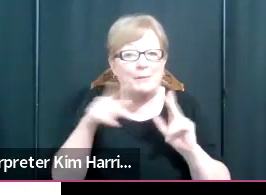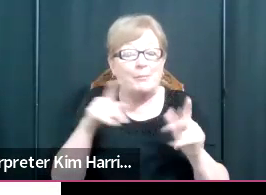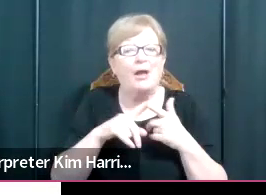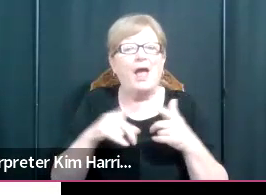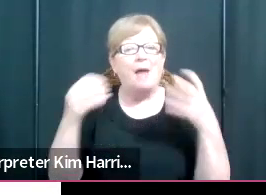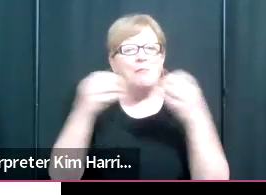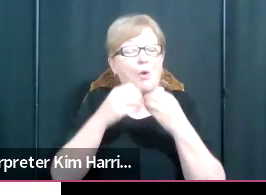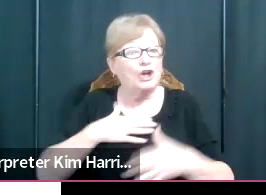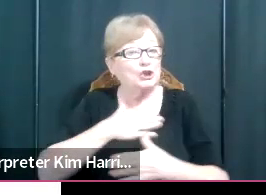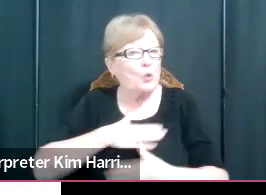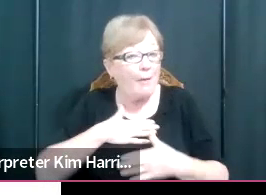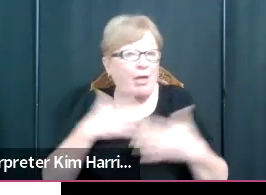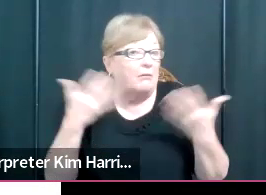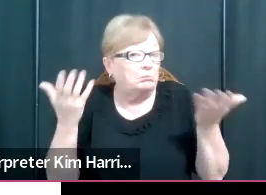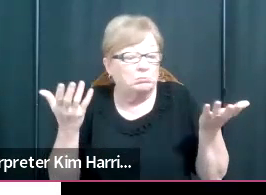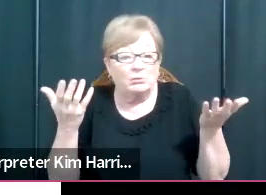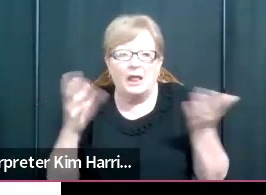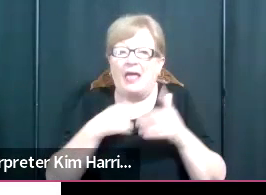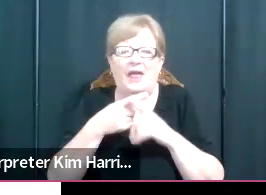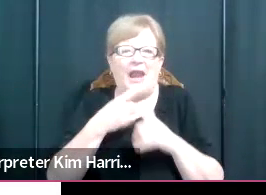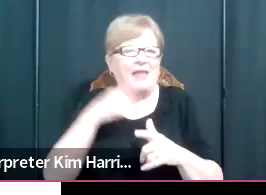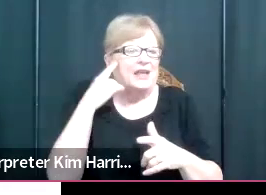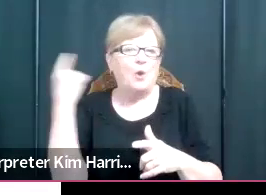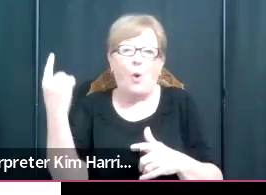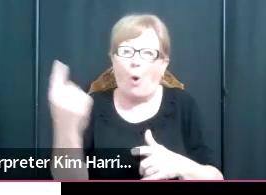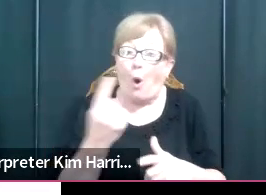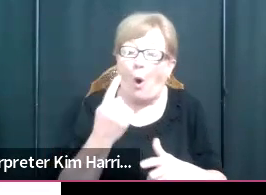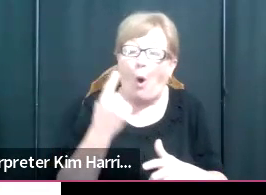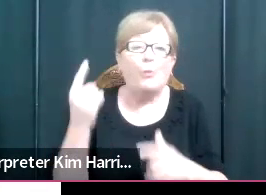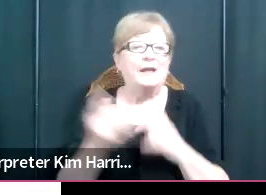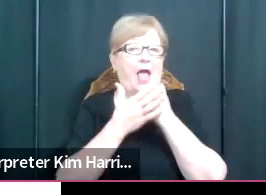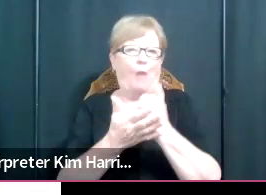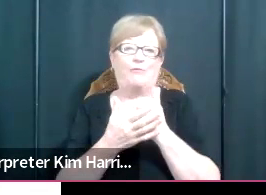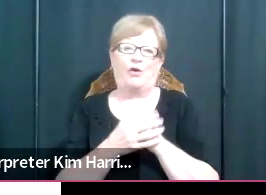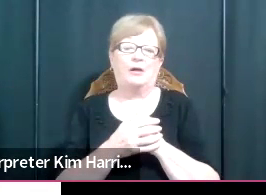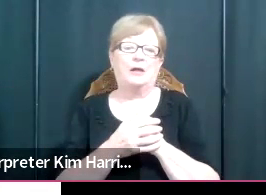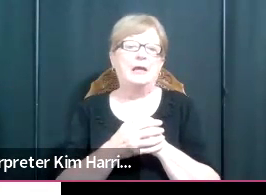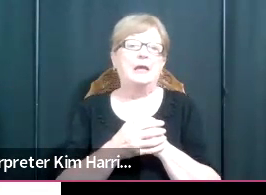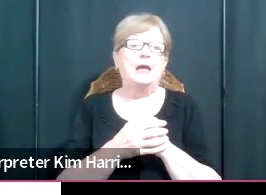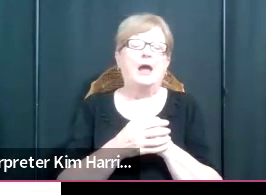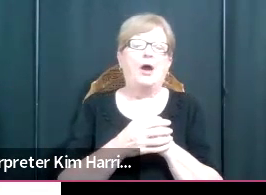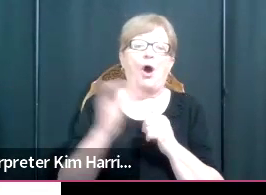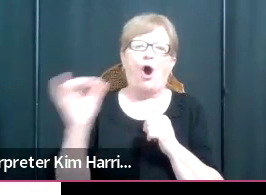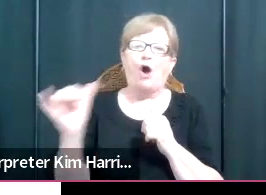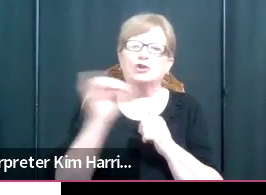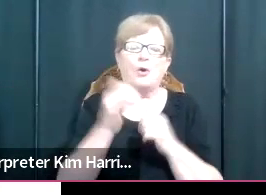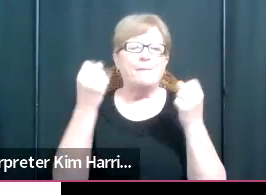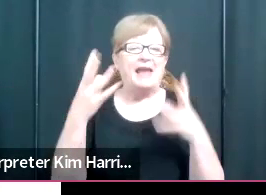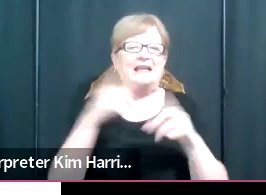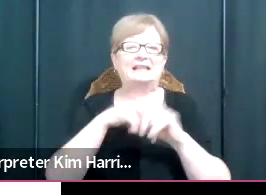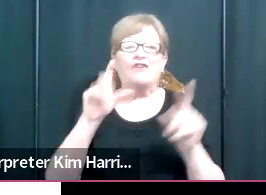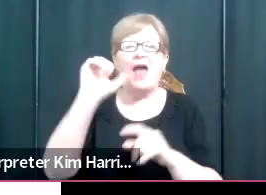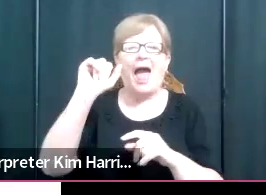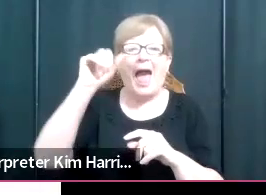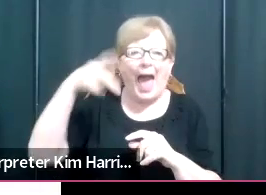enjoyable, I think is always helpful for your mental health. But there are several apps that